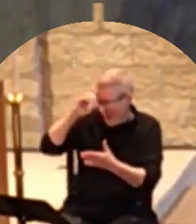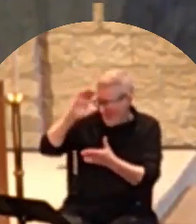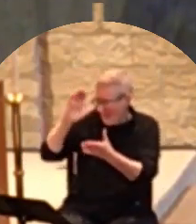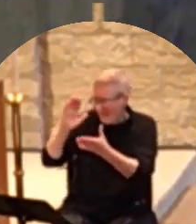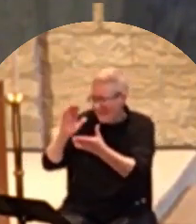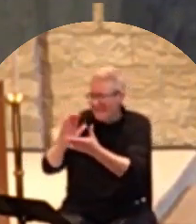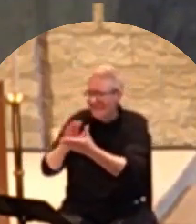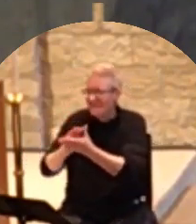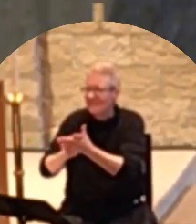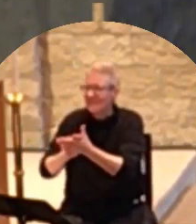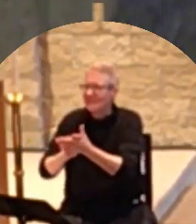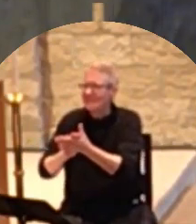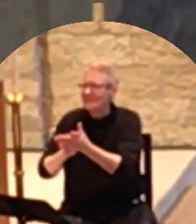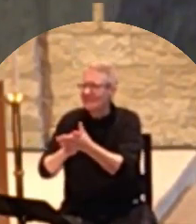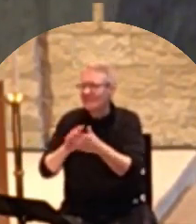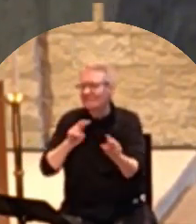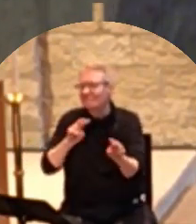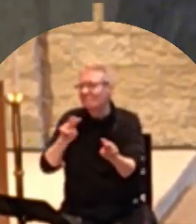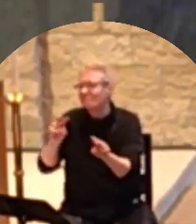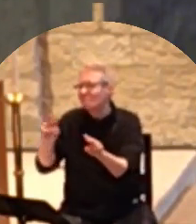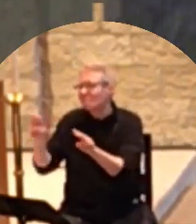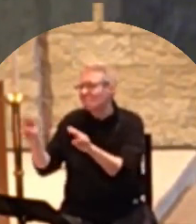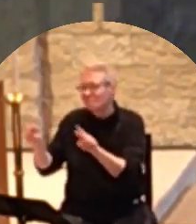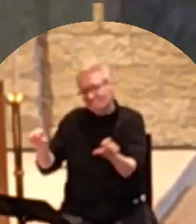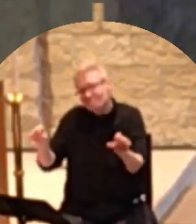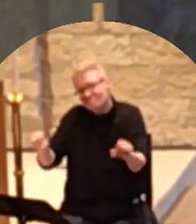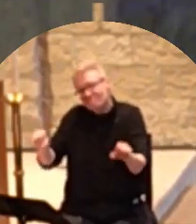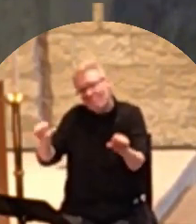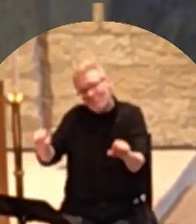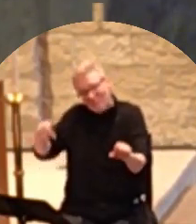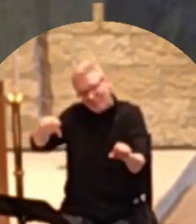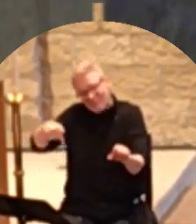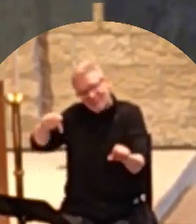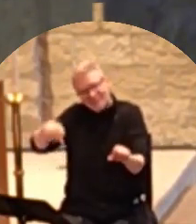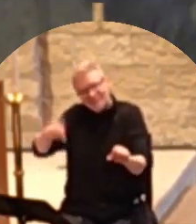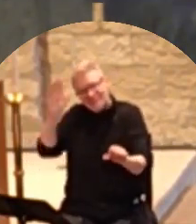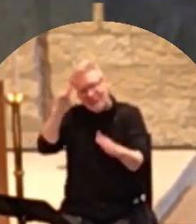I believe this could be heaven.